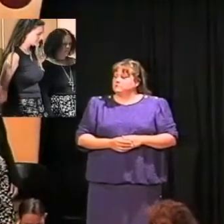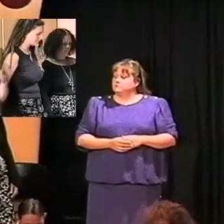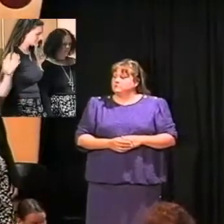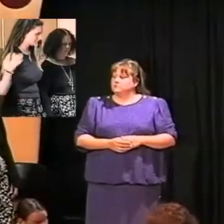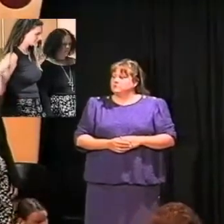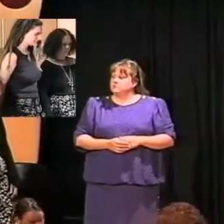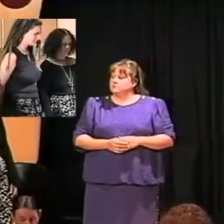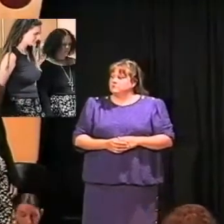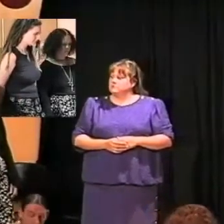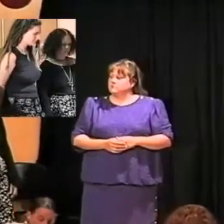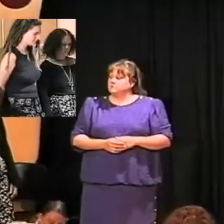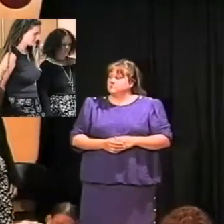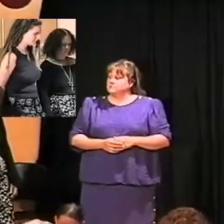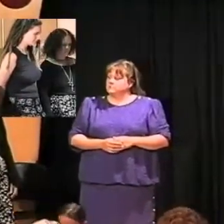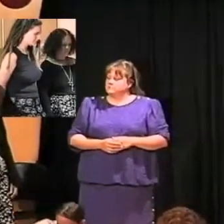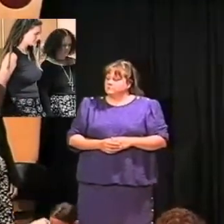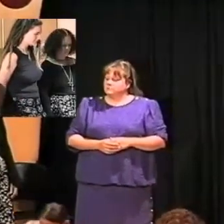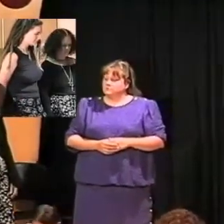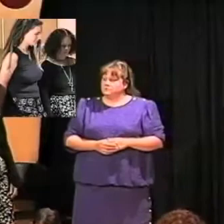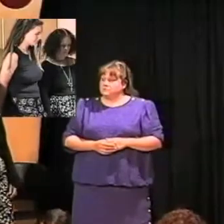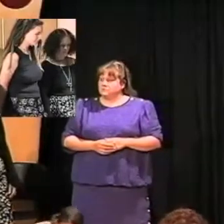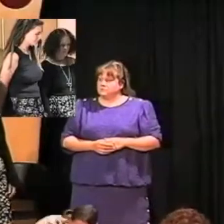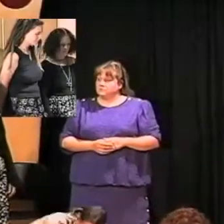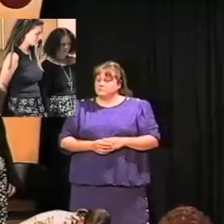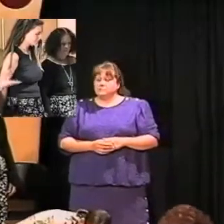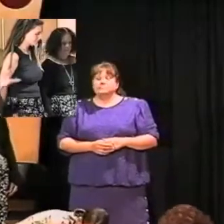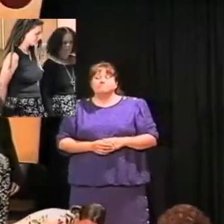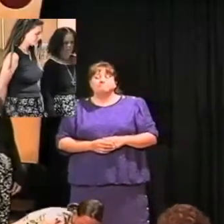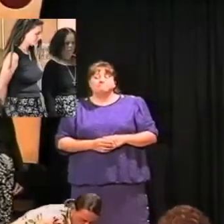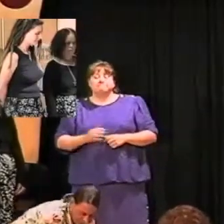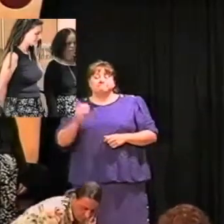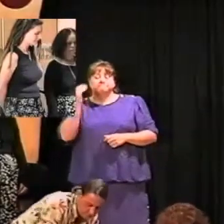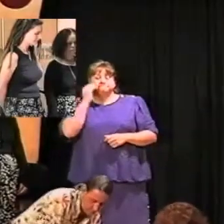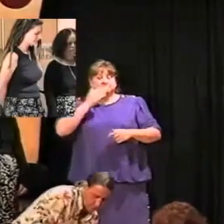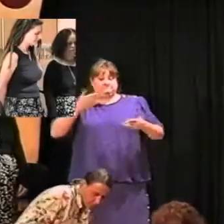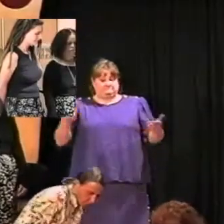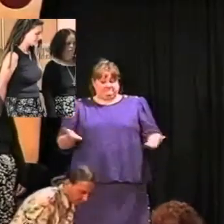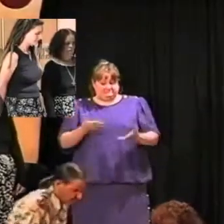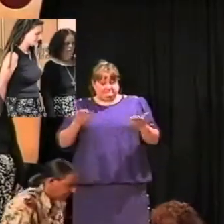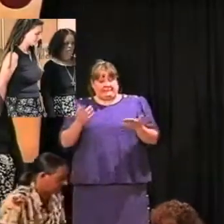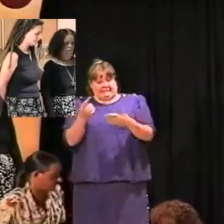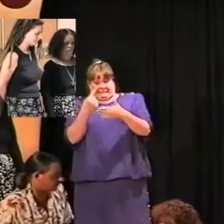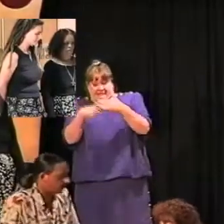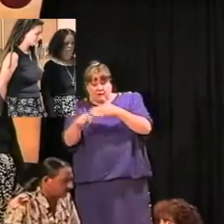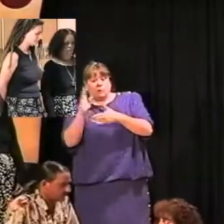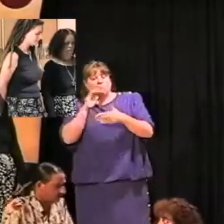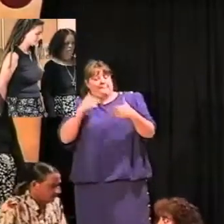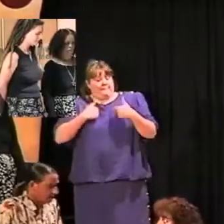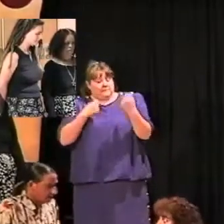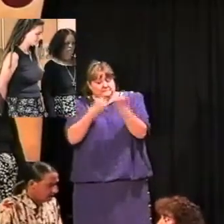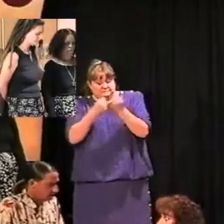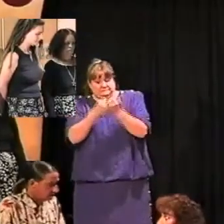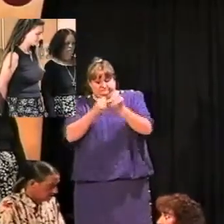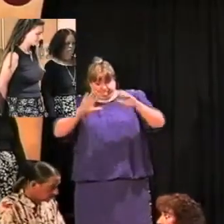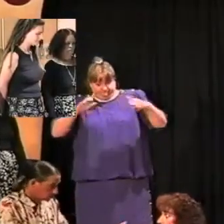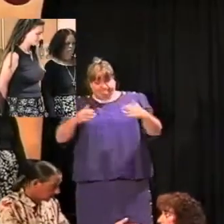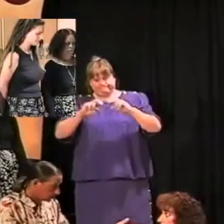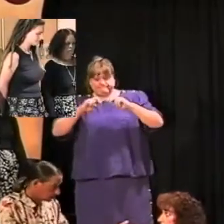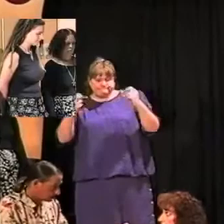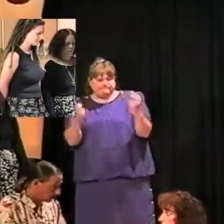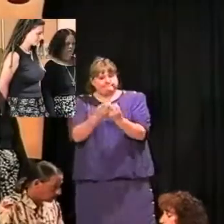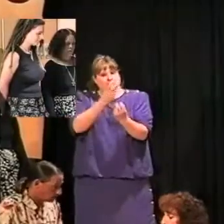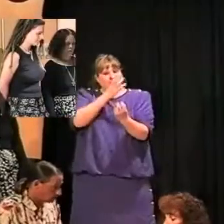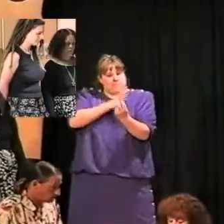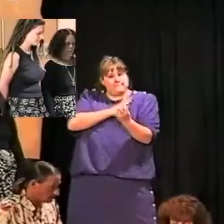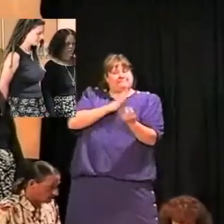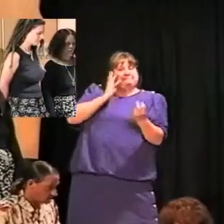what'd you want to talk to me about? Well, starting next week, the clinic is going to be offering a peer support group for incest survivors. Would you like to